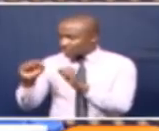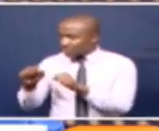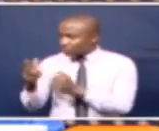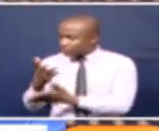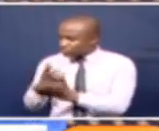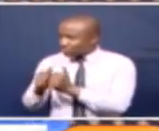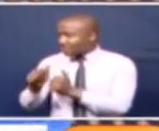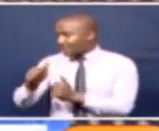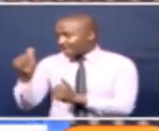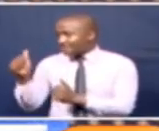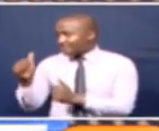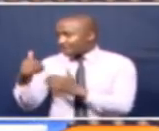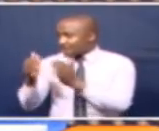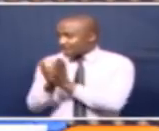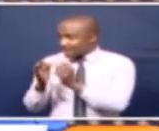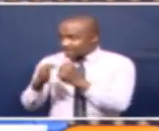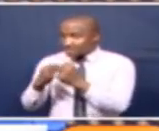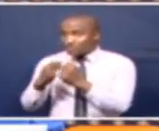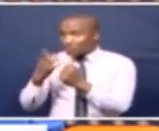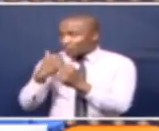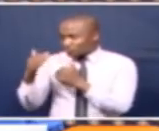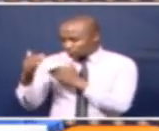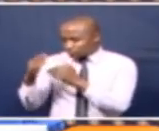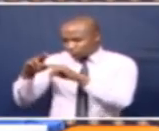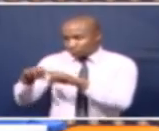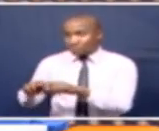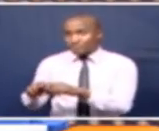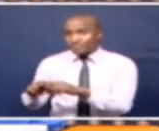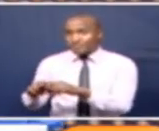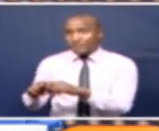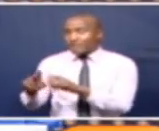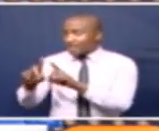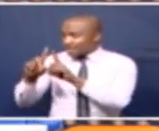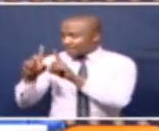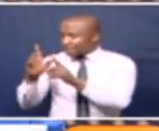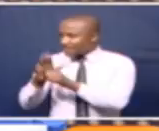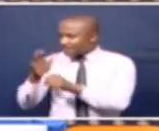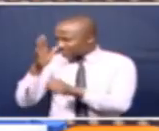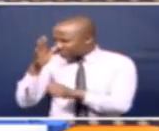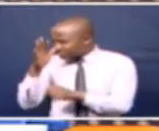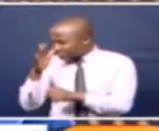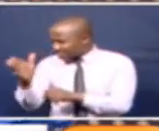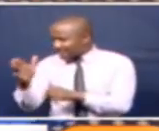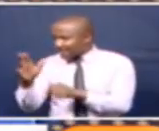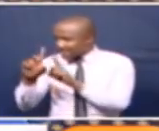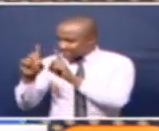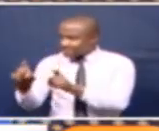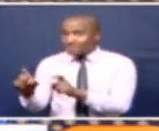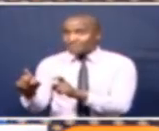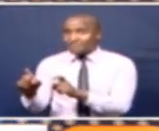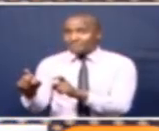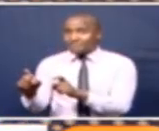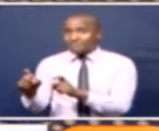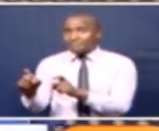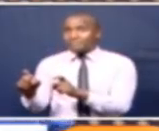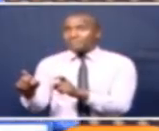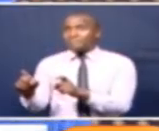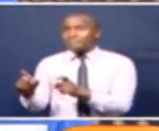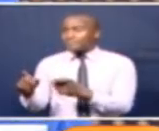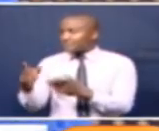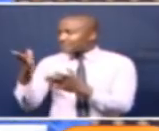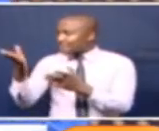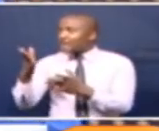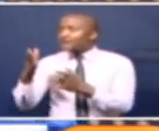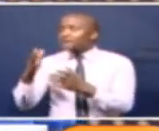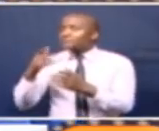with other standard eights who were about to sit for their finals. Exam cheating. Perhaps persons in the education sector,